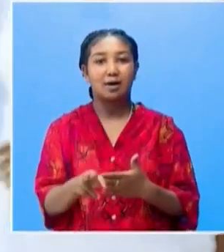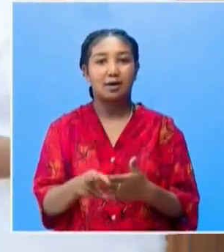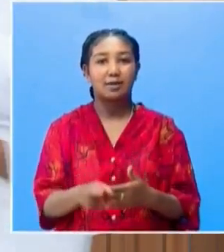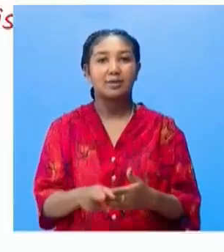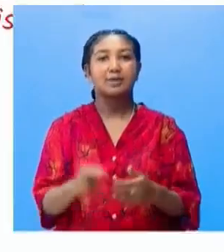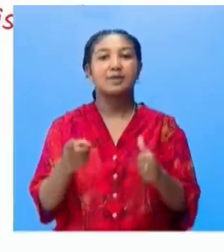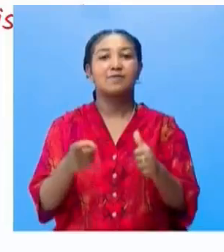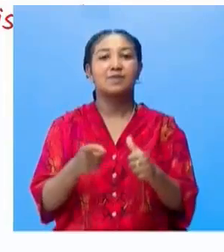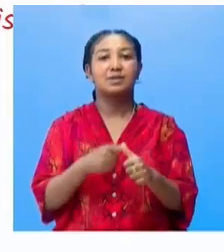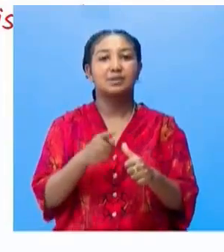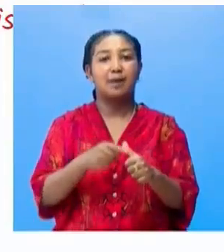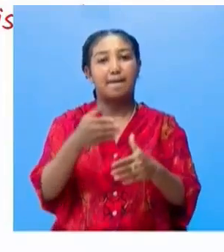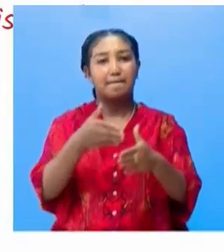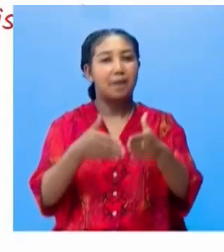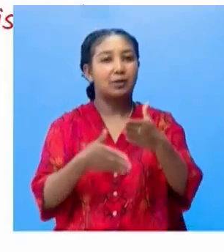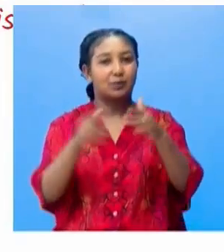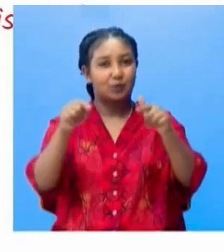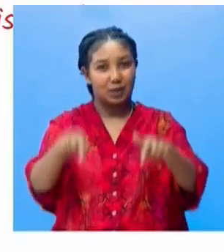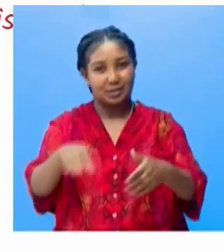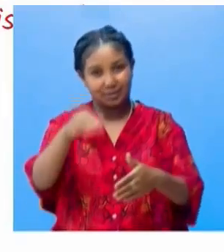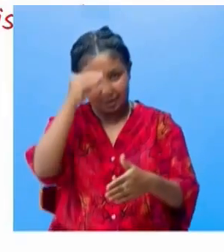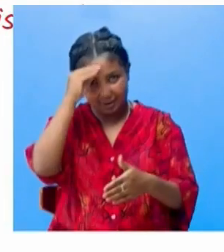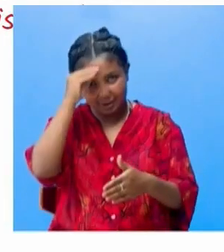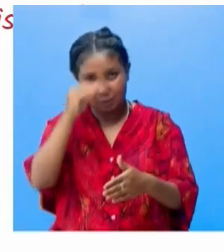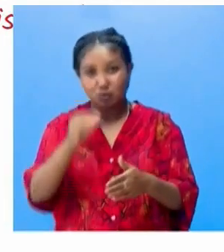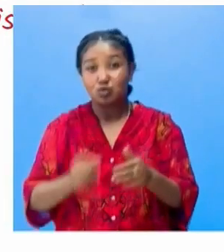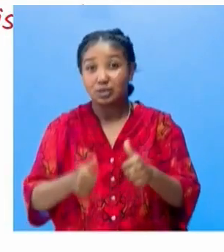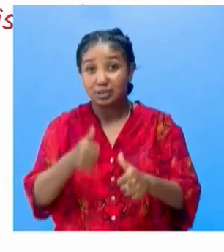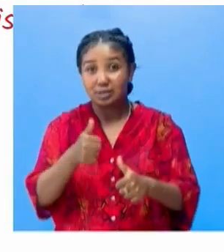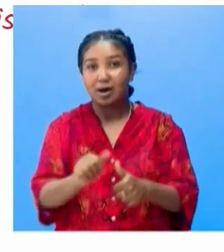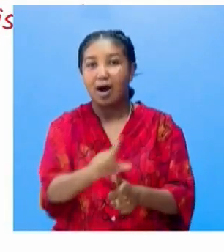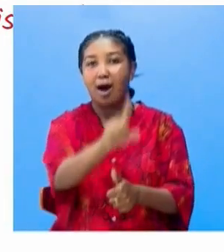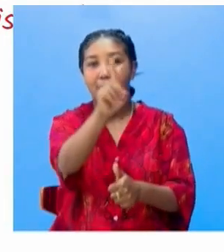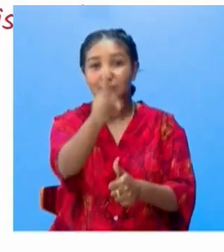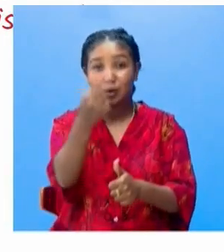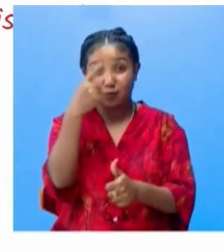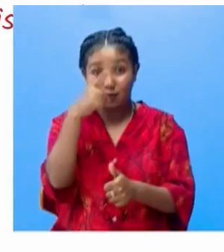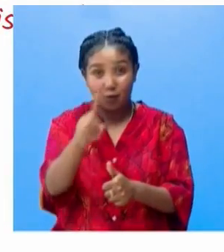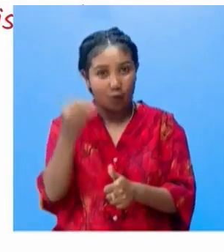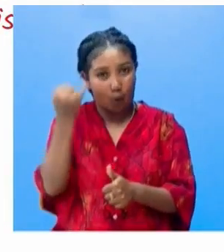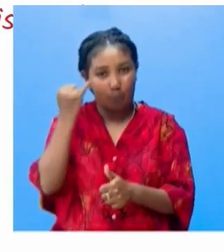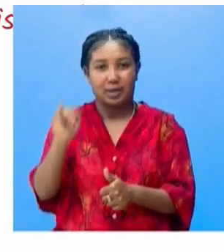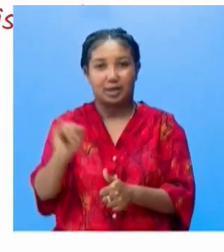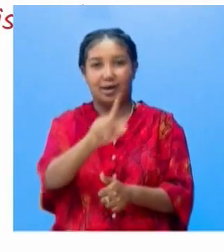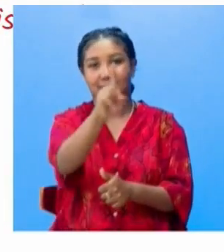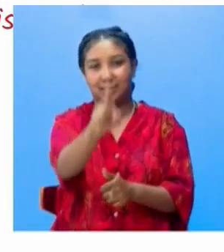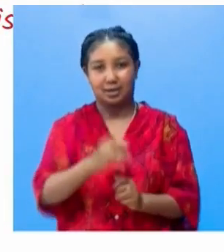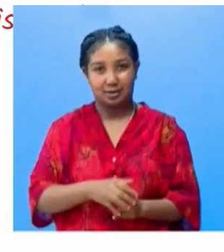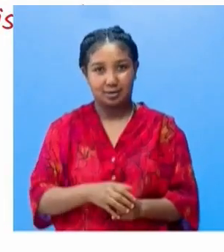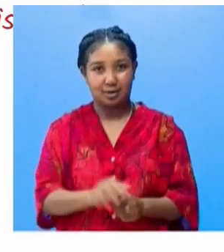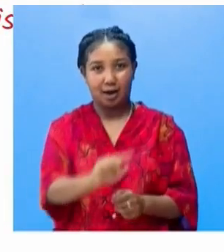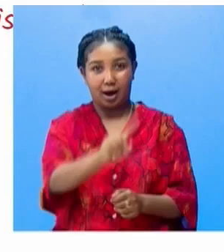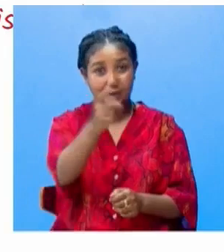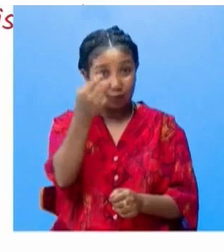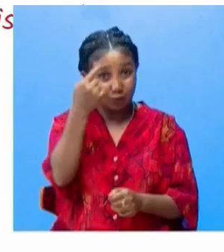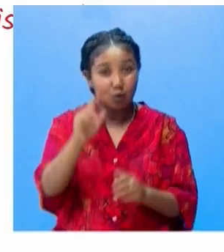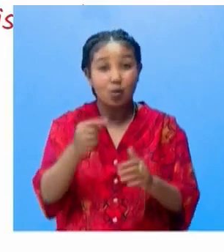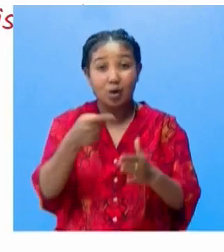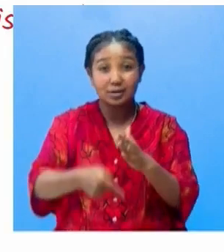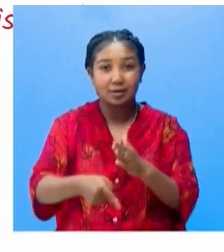The first pattern of our today's lesson, which is asking for an opinion. Asking for